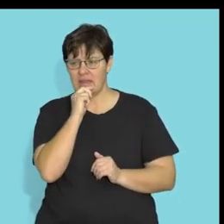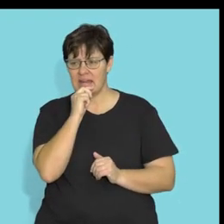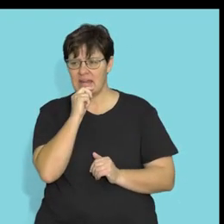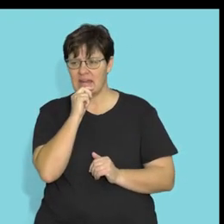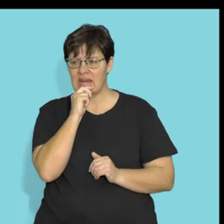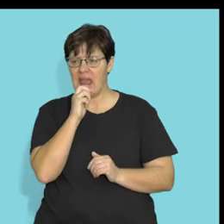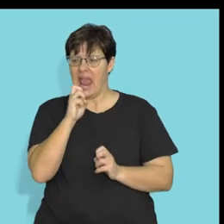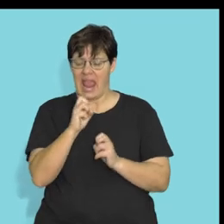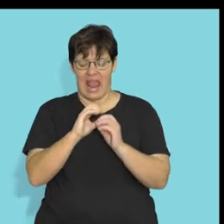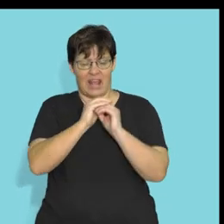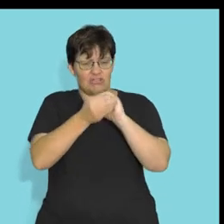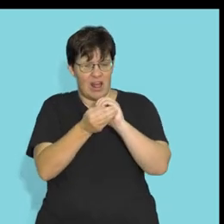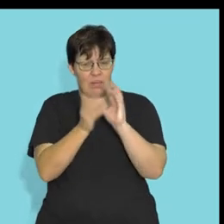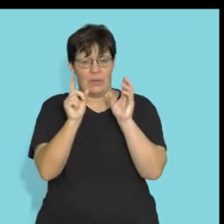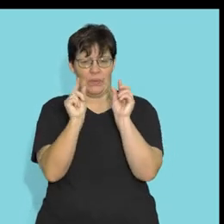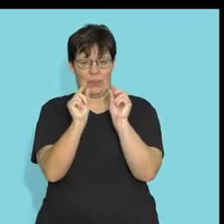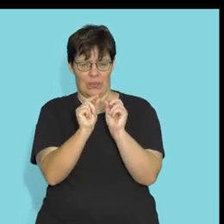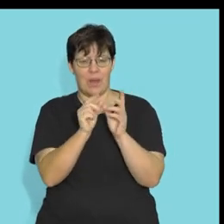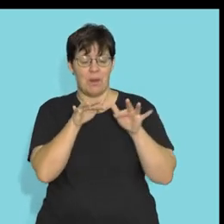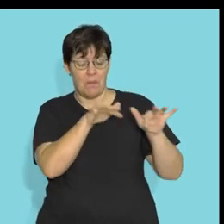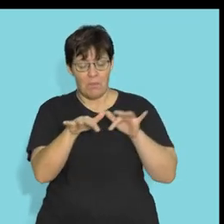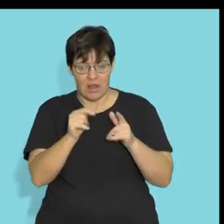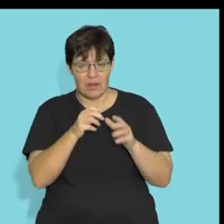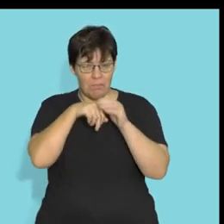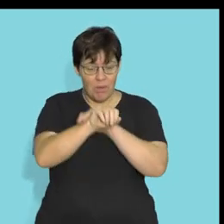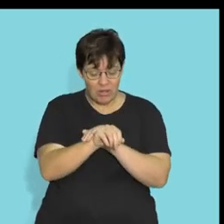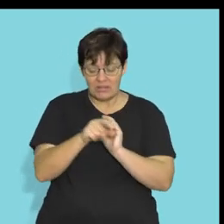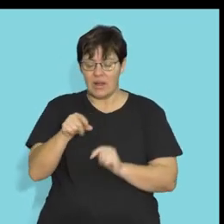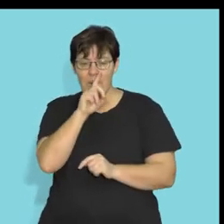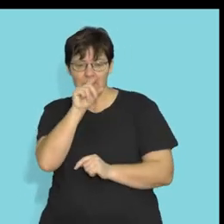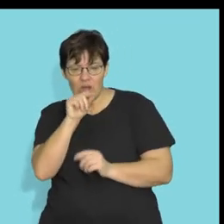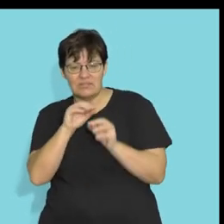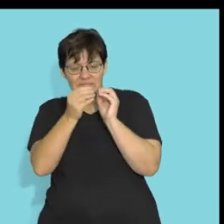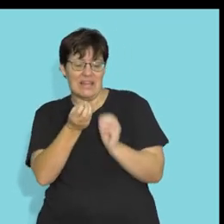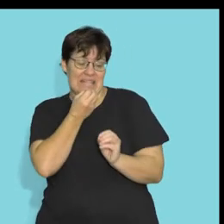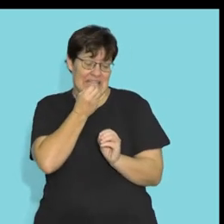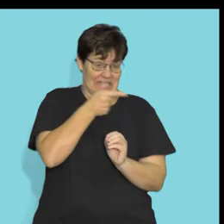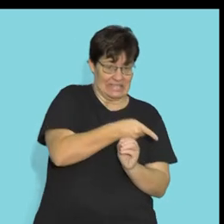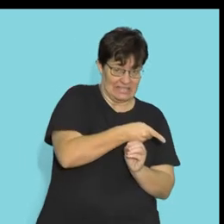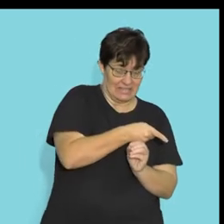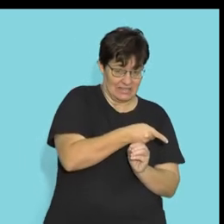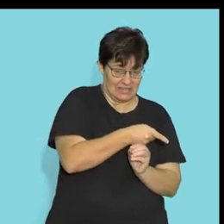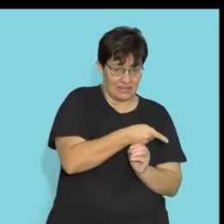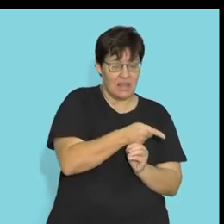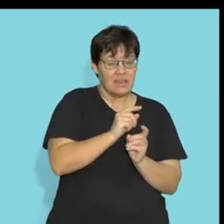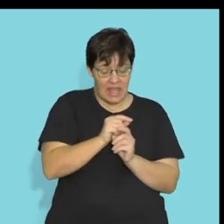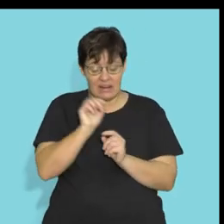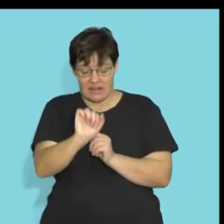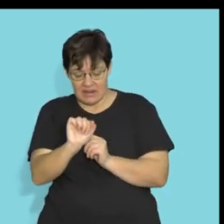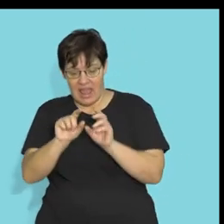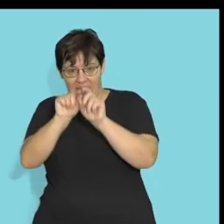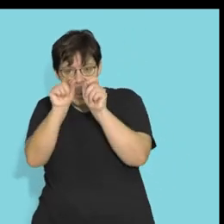eggshells to thin, and populations tend to decline in species of birds that consume these